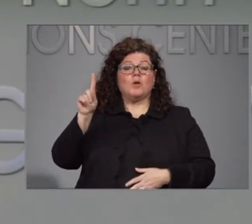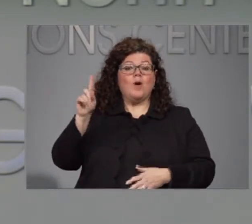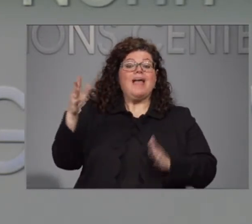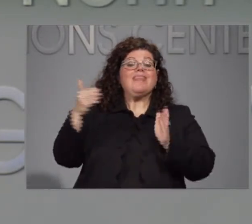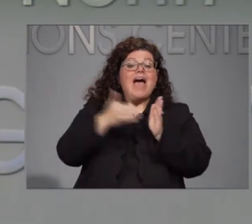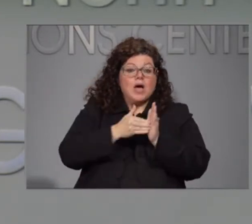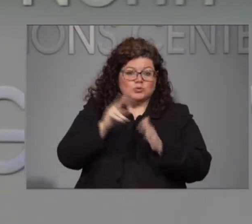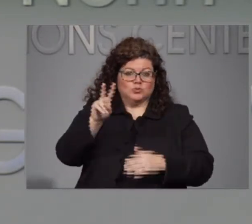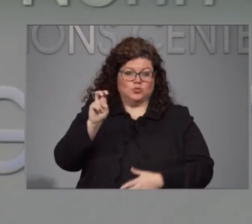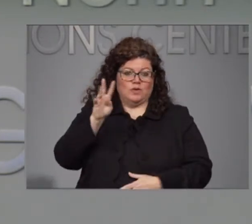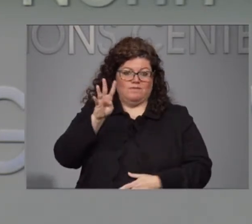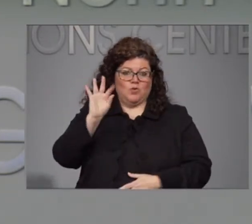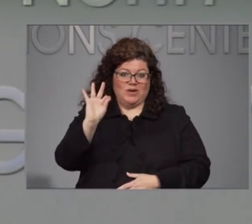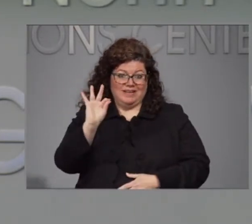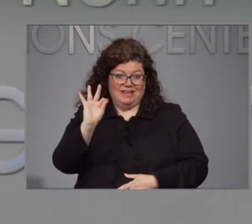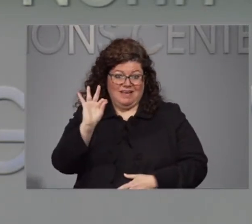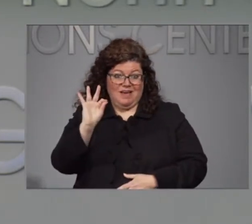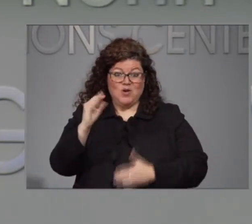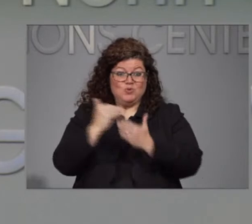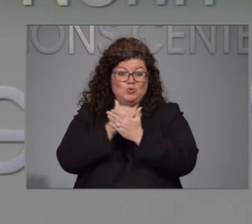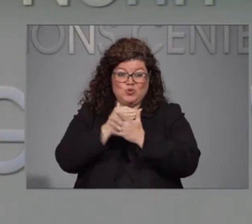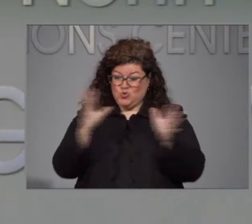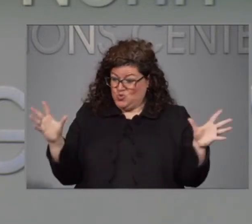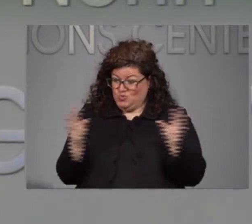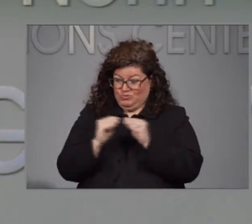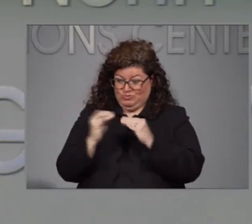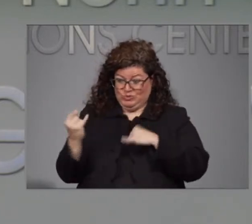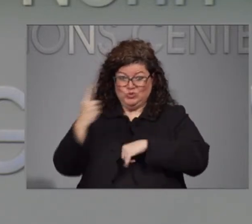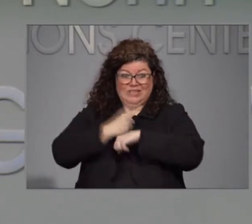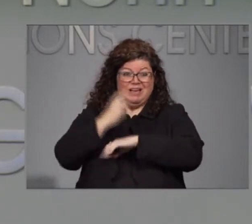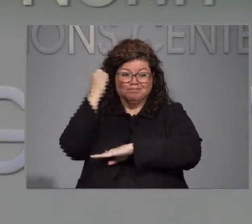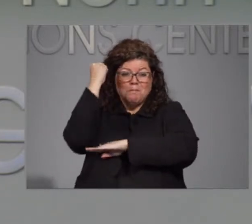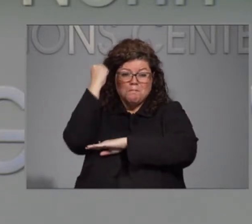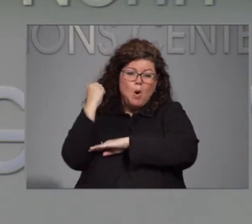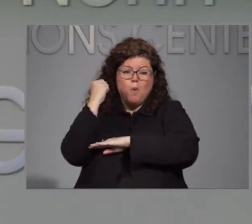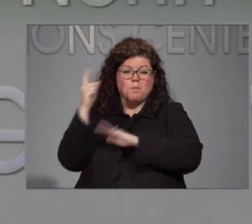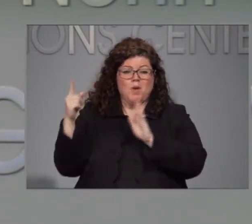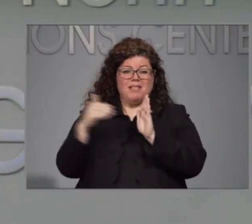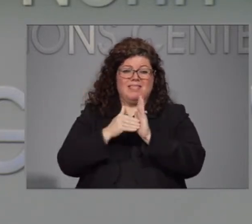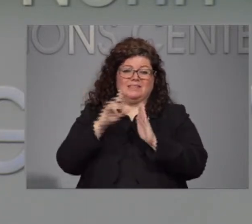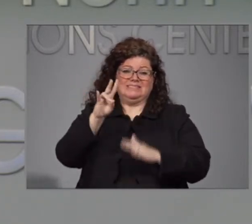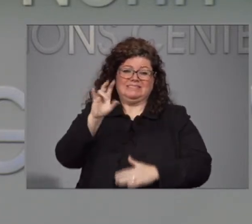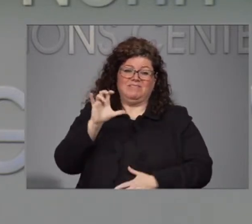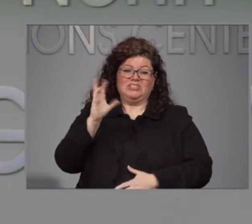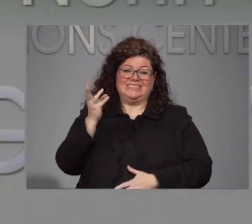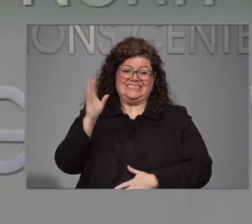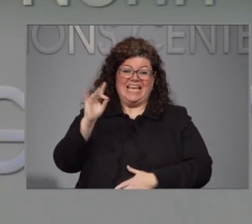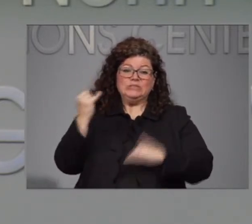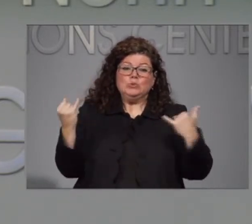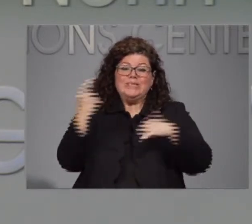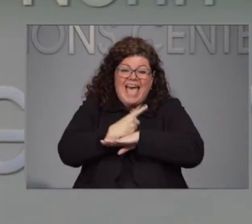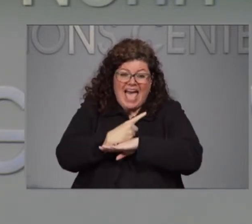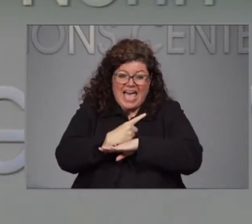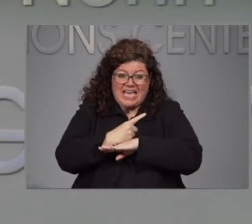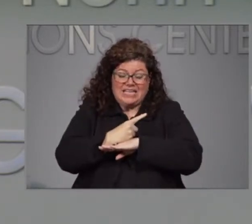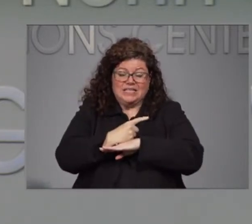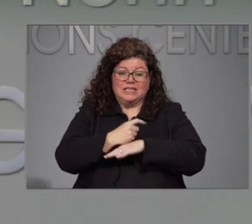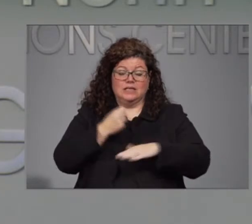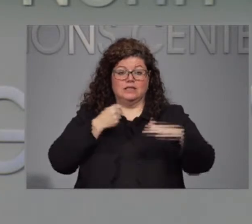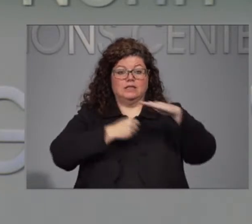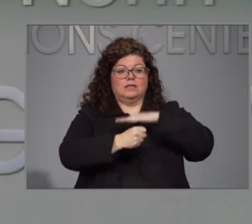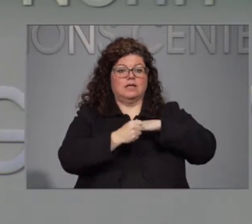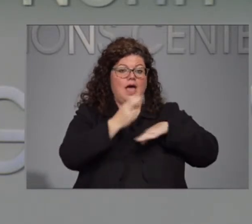1,768 new cases reported today, a new high, 760 people in the hospital, and